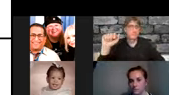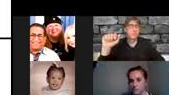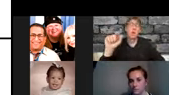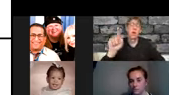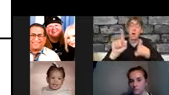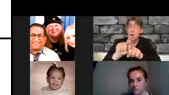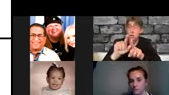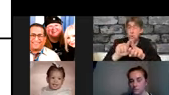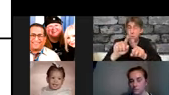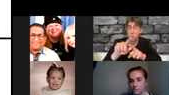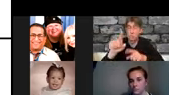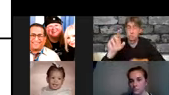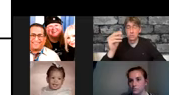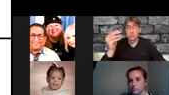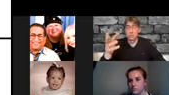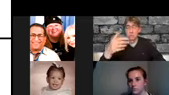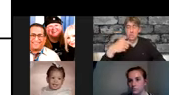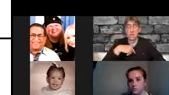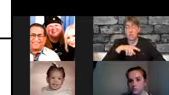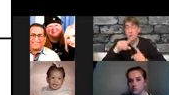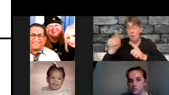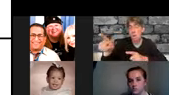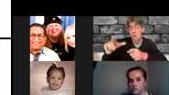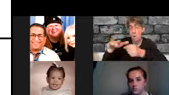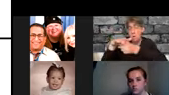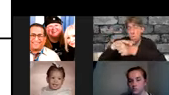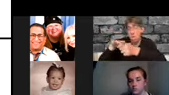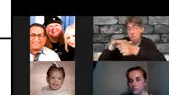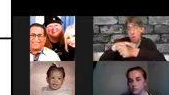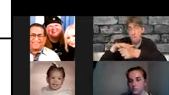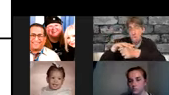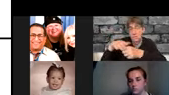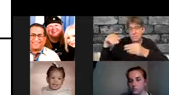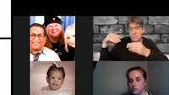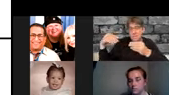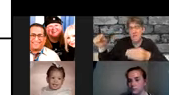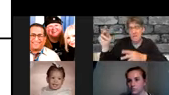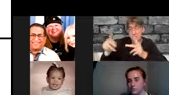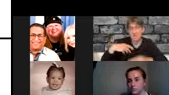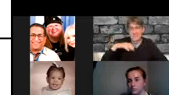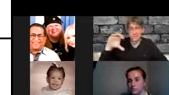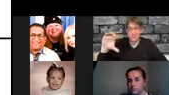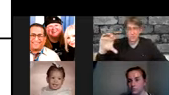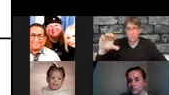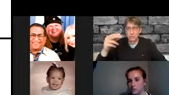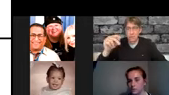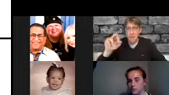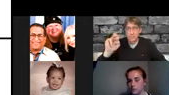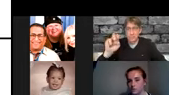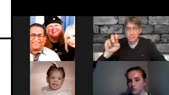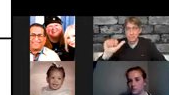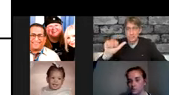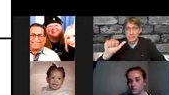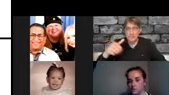the local salespeople in Chelsea, my city, they aren't able to.